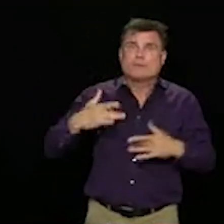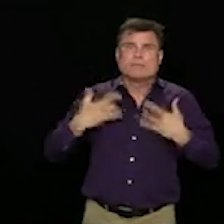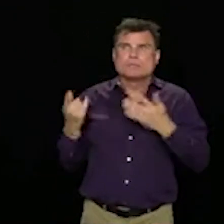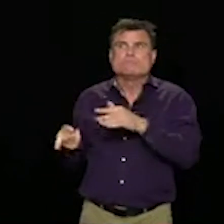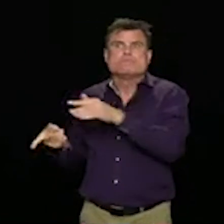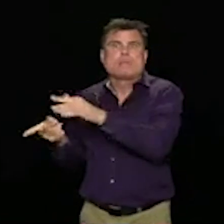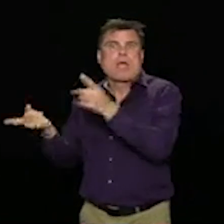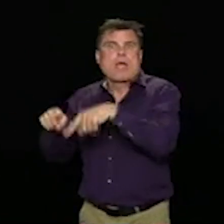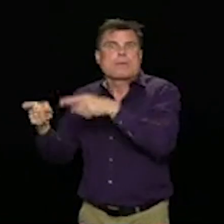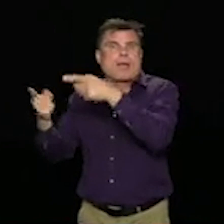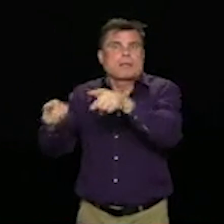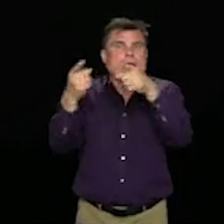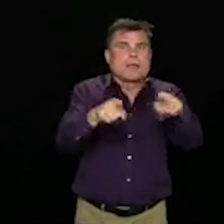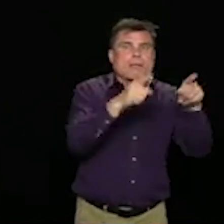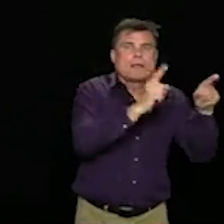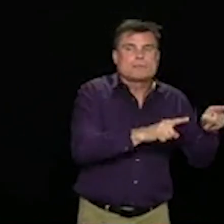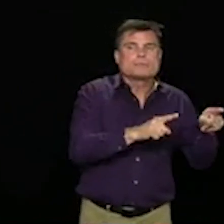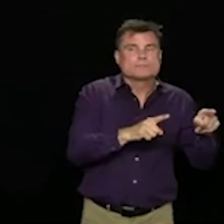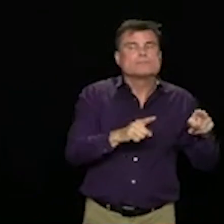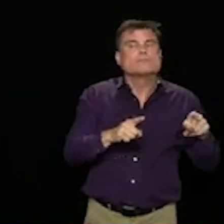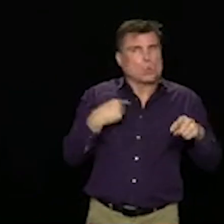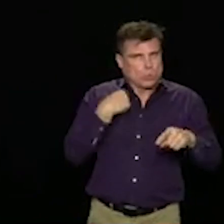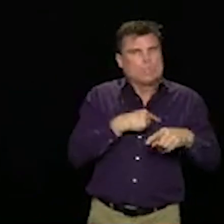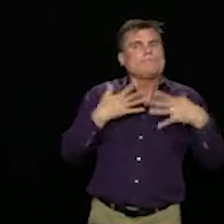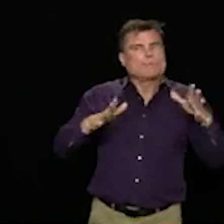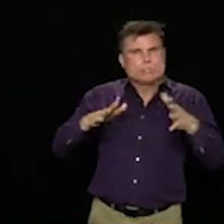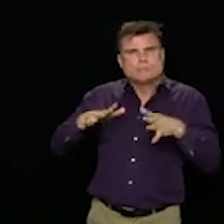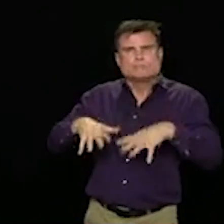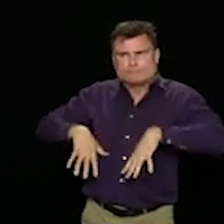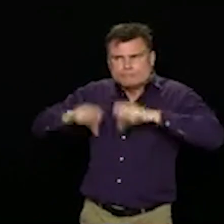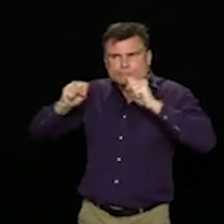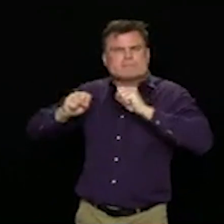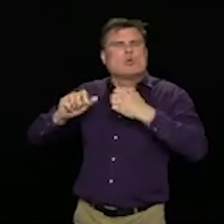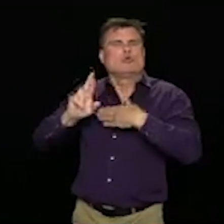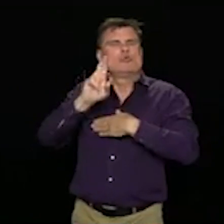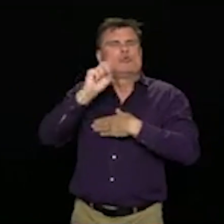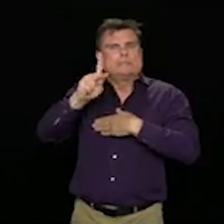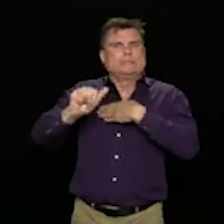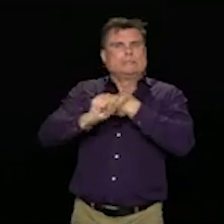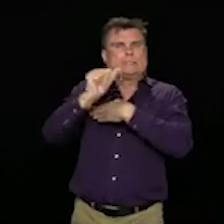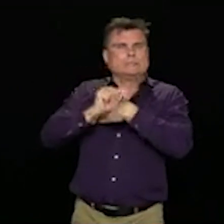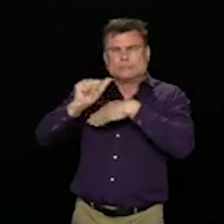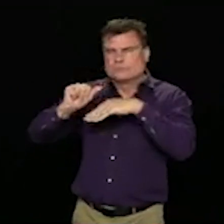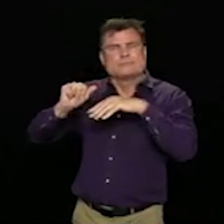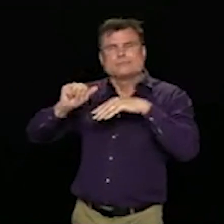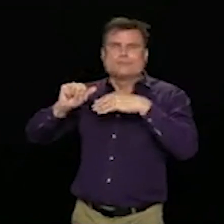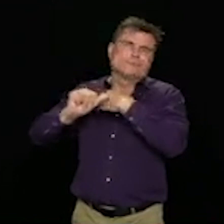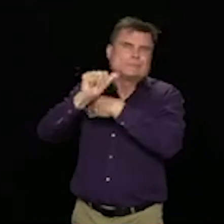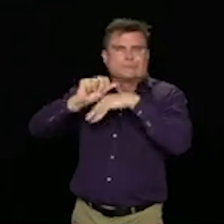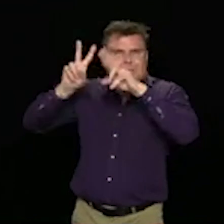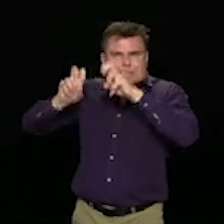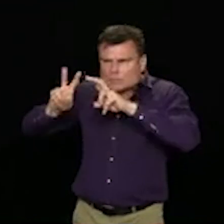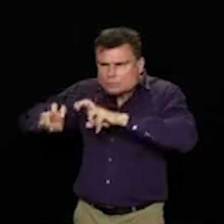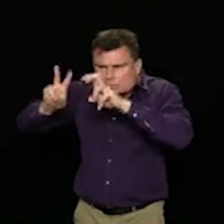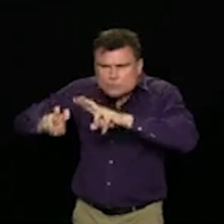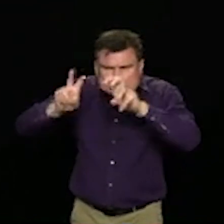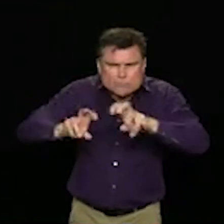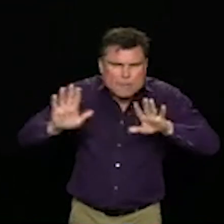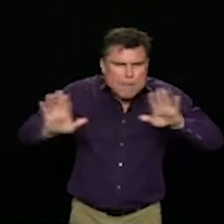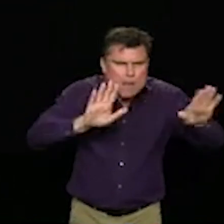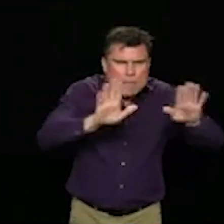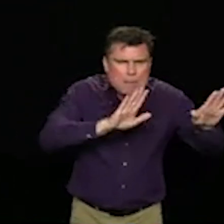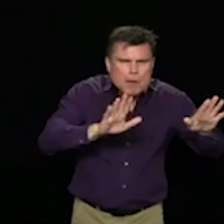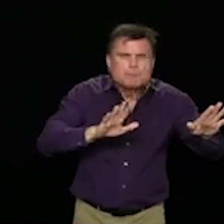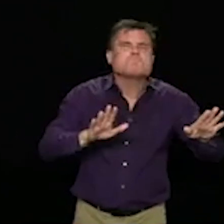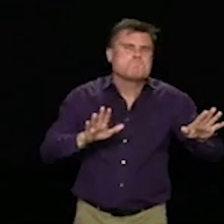where this type of assessment was done. The large number of people who came to the conference,